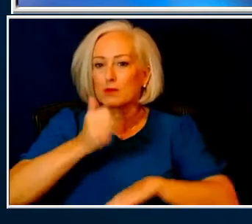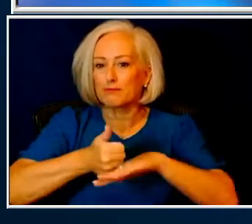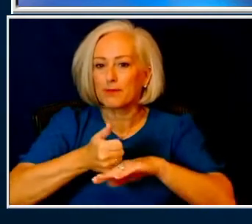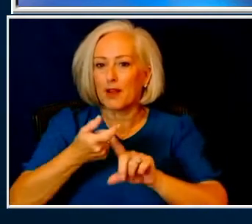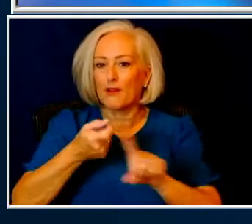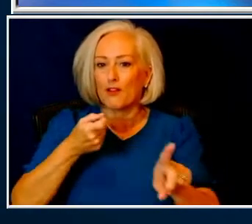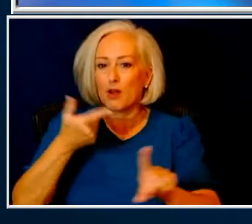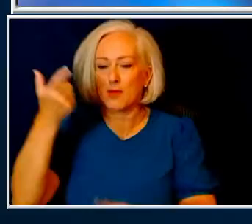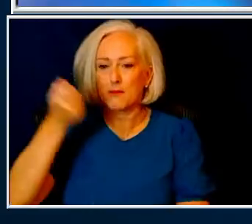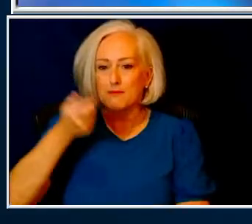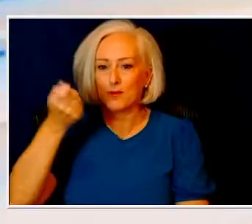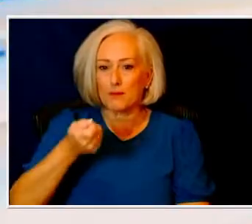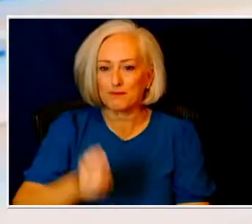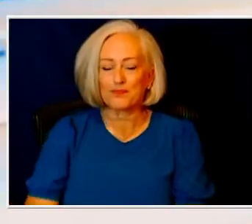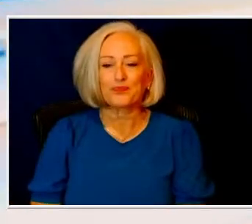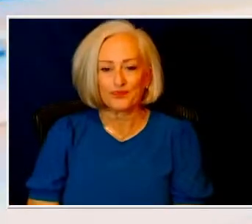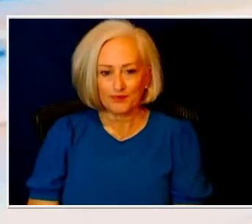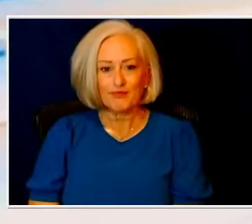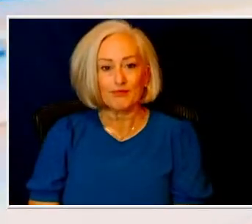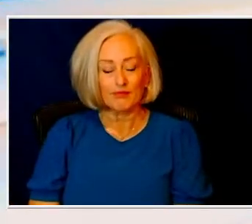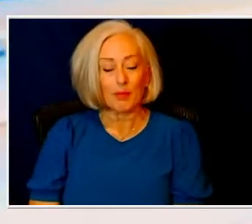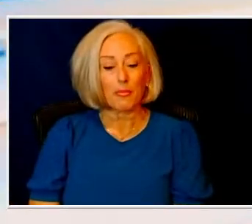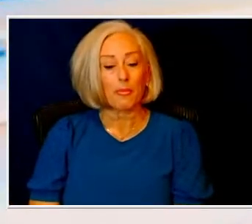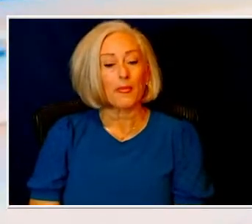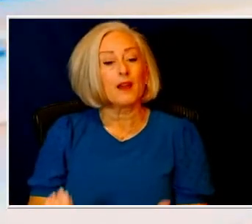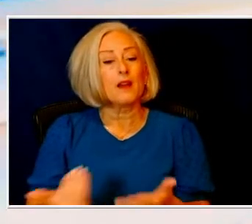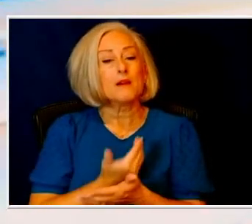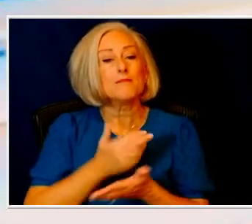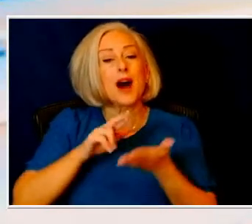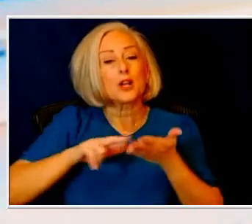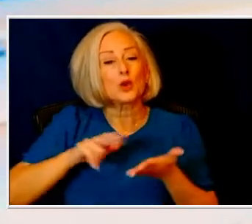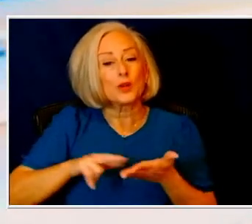Yeah, so in modern research, it's really hard for